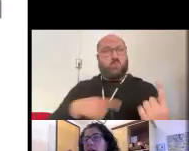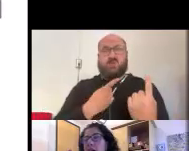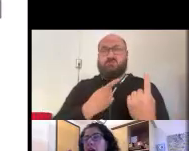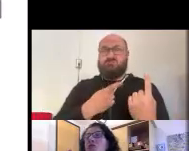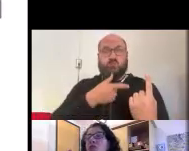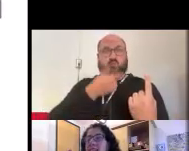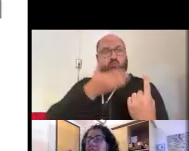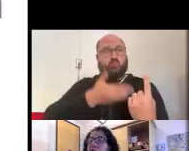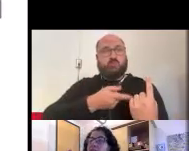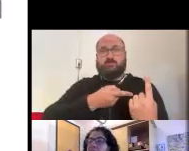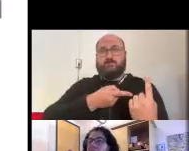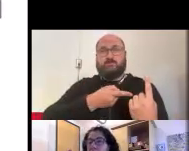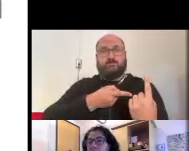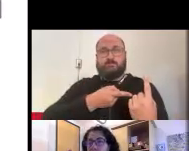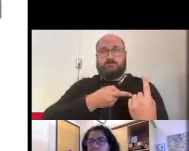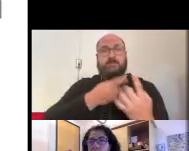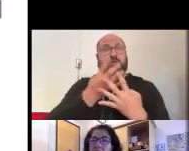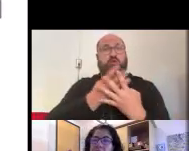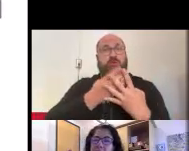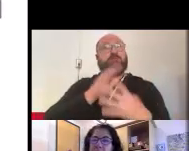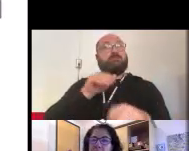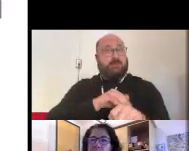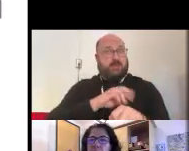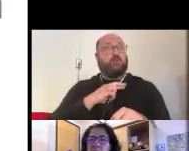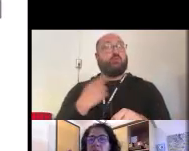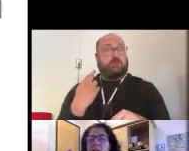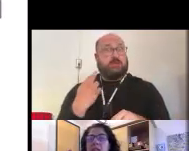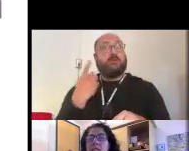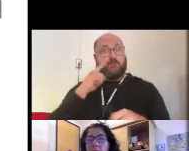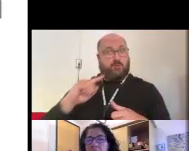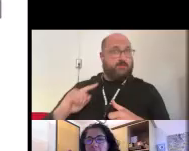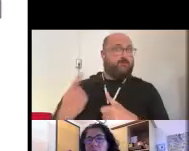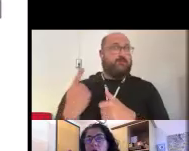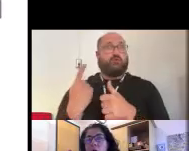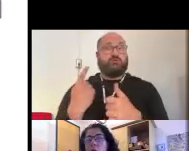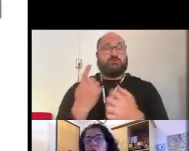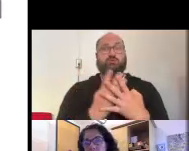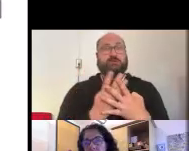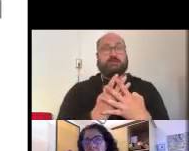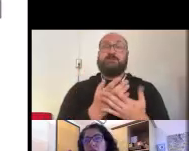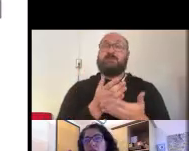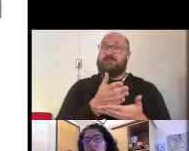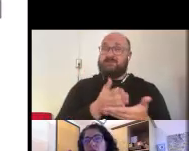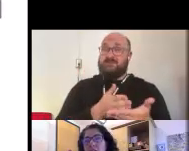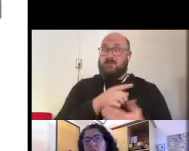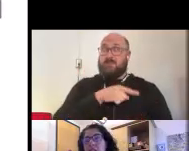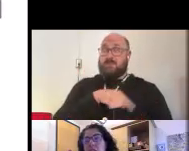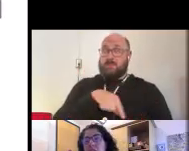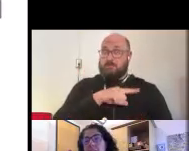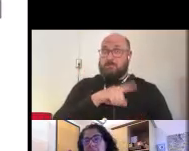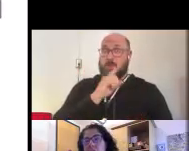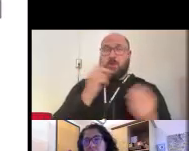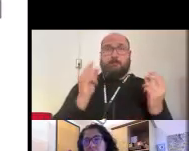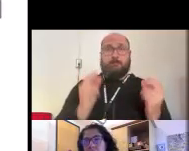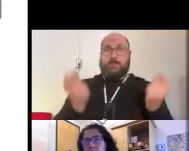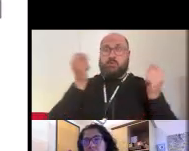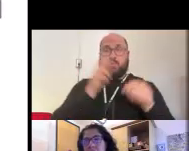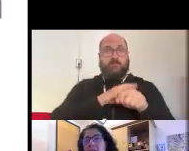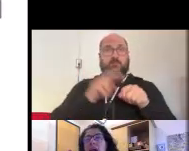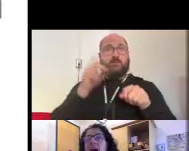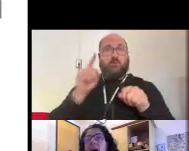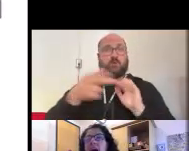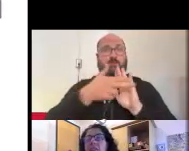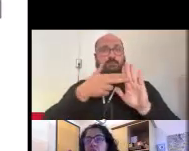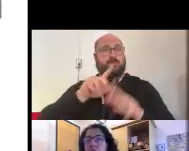who screened at risk at their first screen, some of them were immediately referred for a